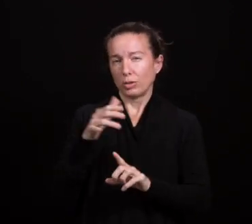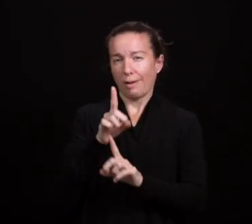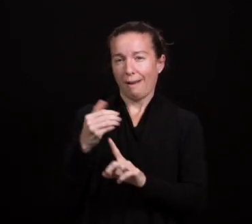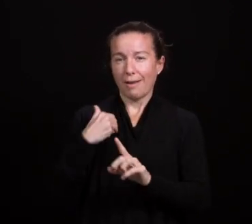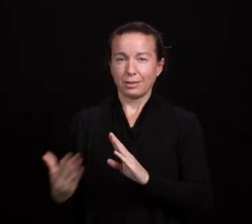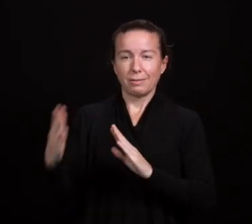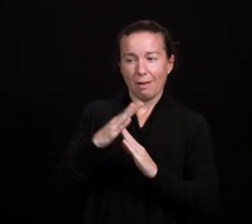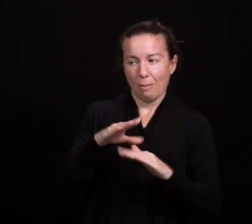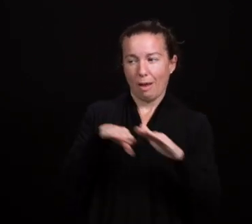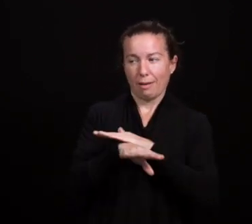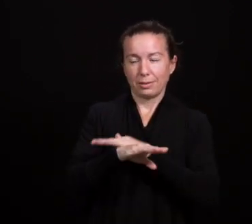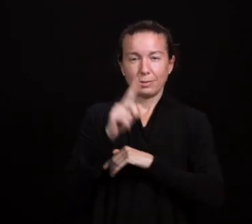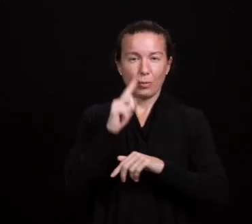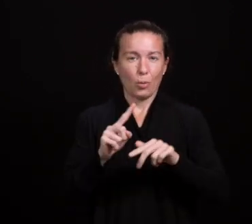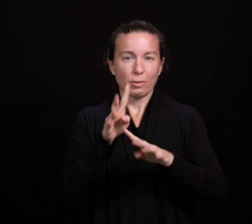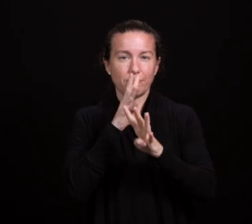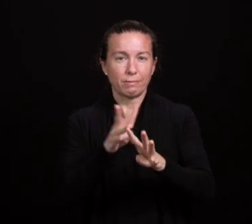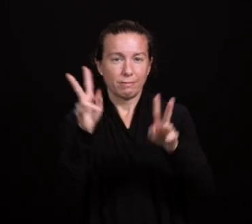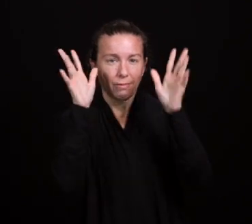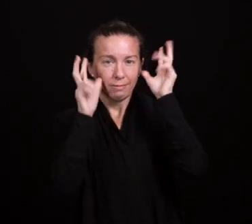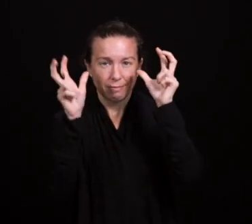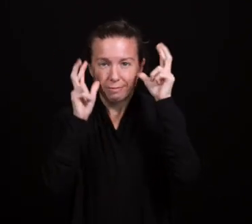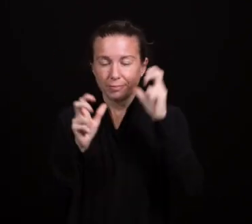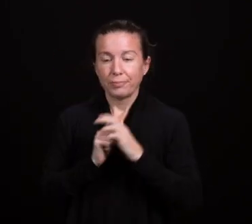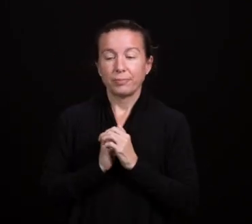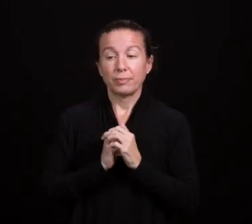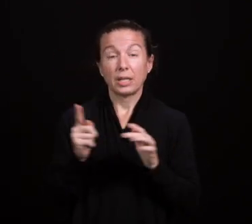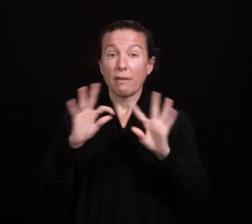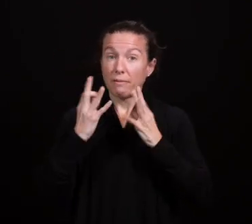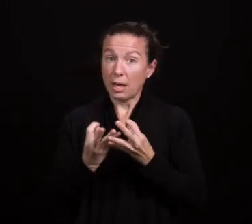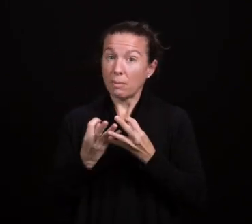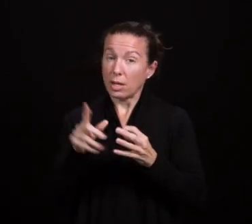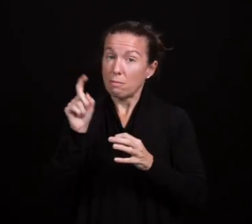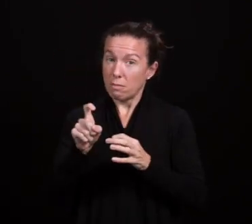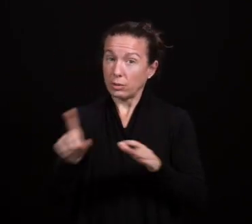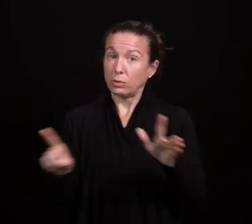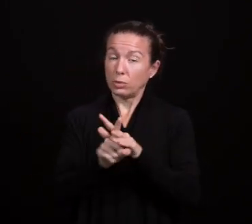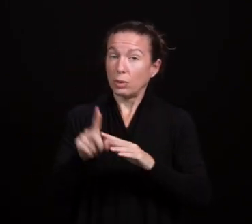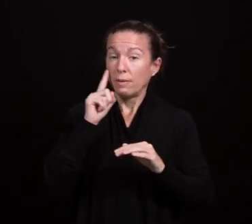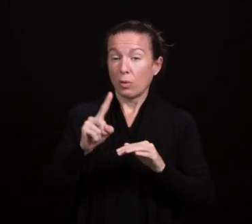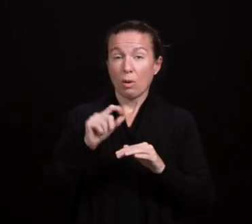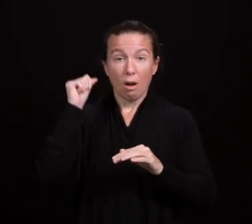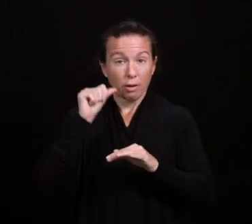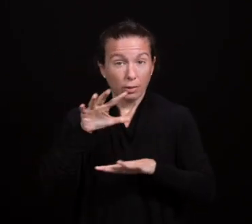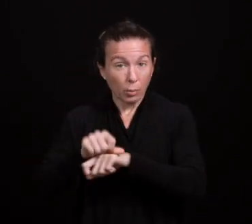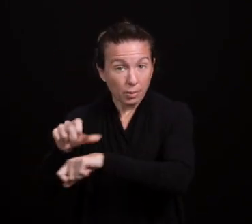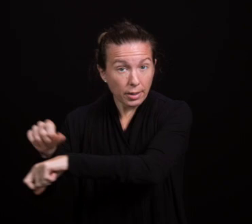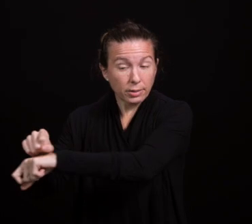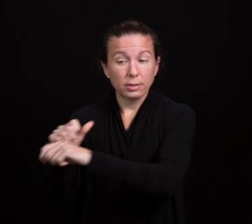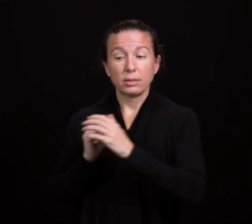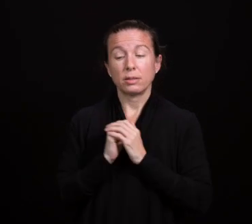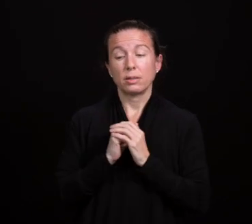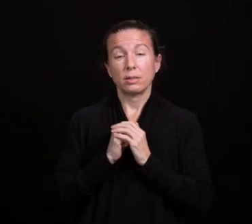possible auditory access to spoken language. Families must be committed to attending ongoing audiological appointments and make